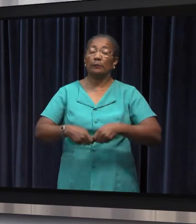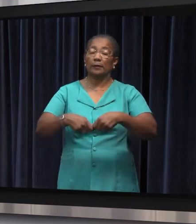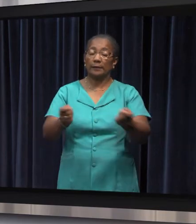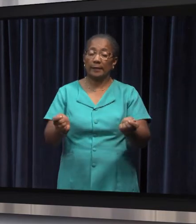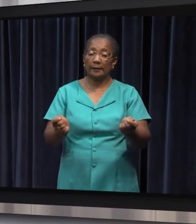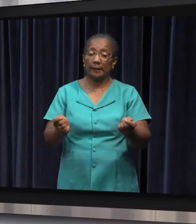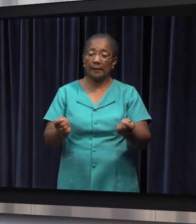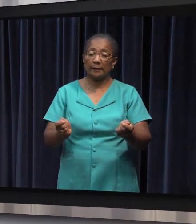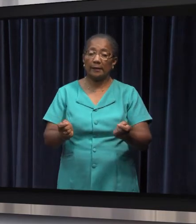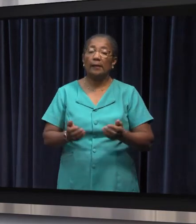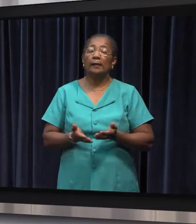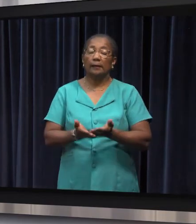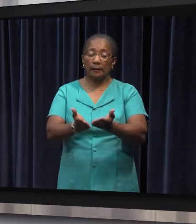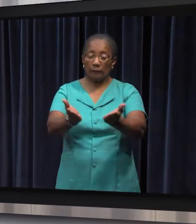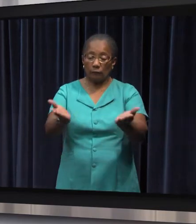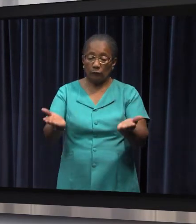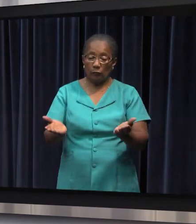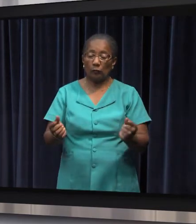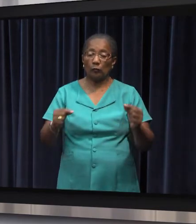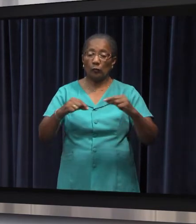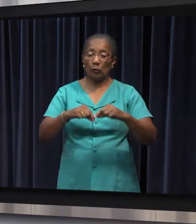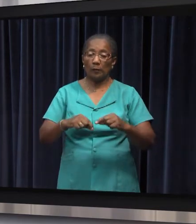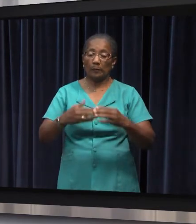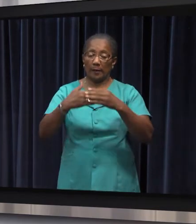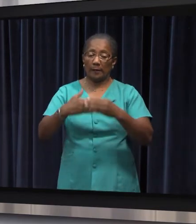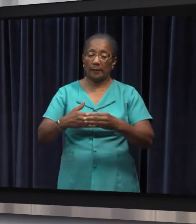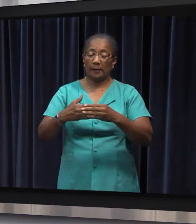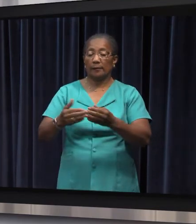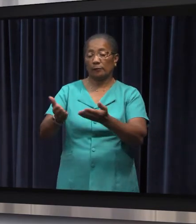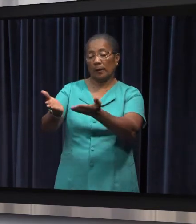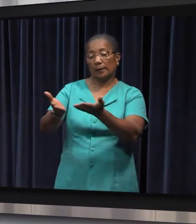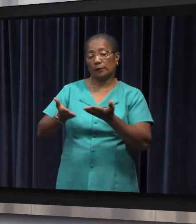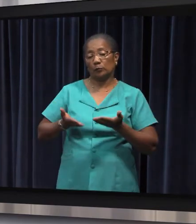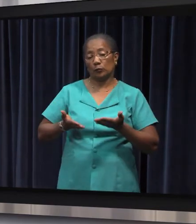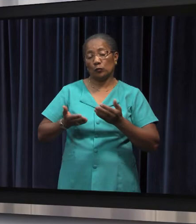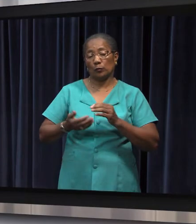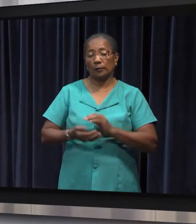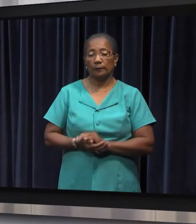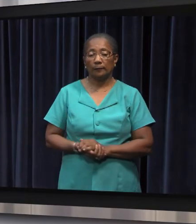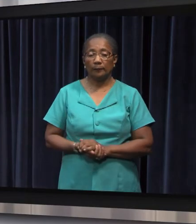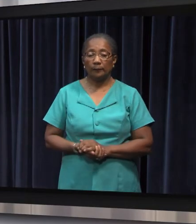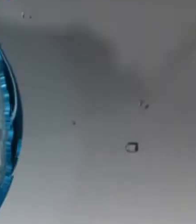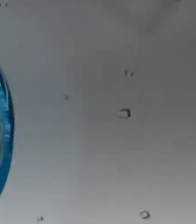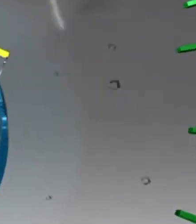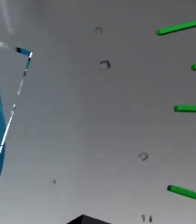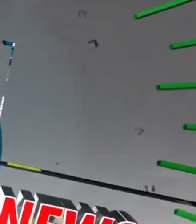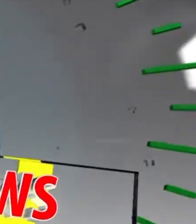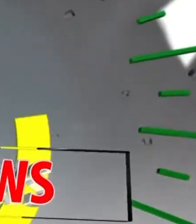on the presentations that come forward during the introductory visit.